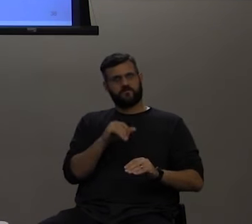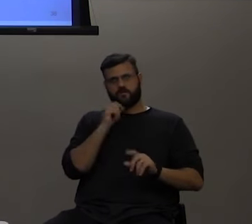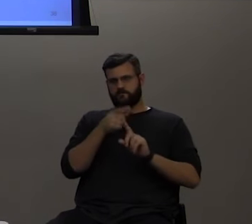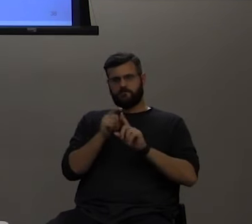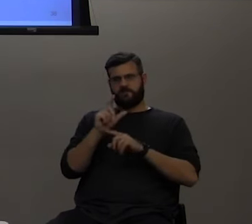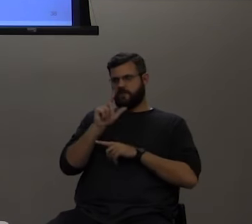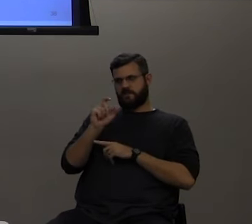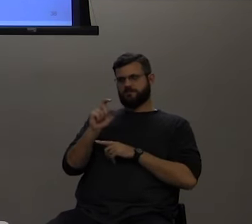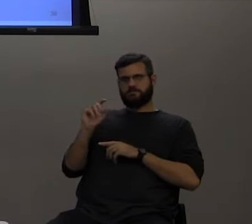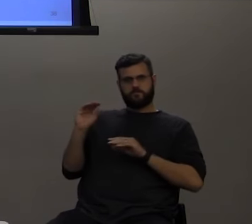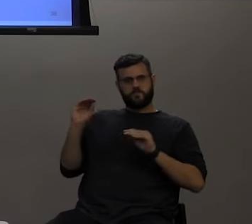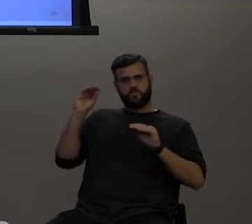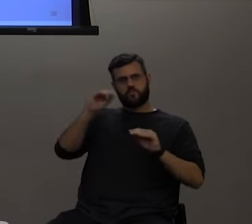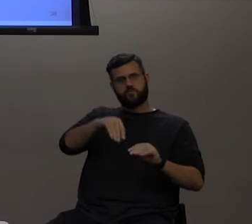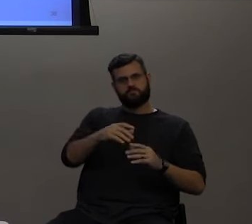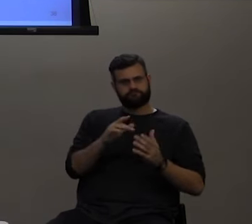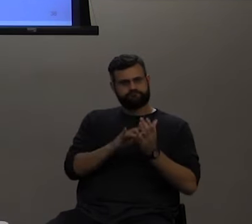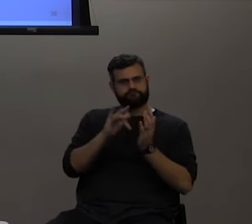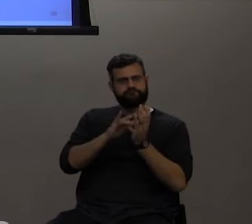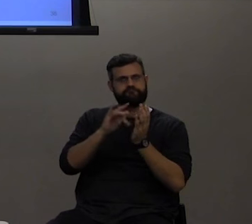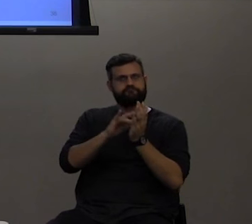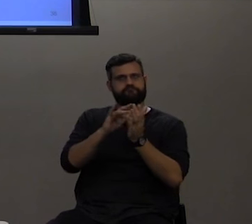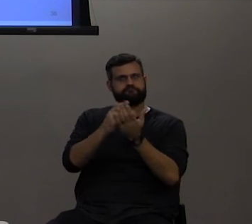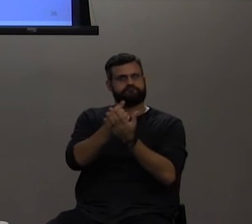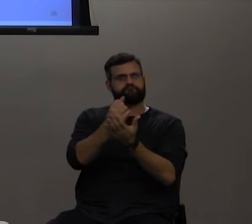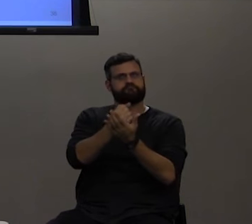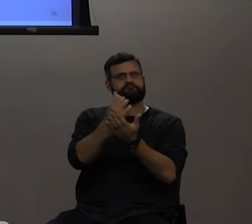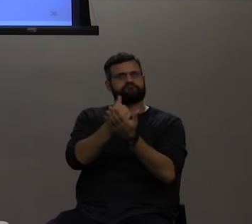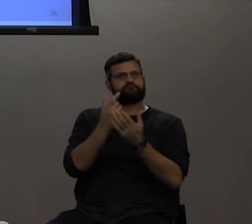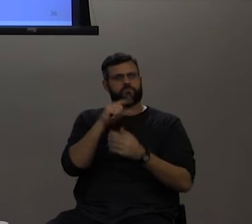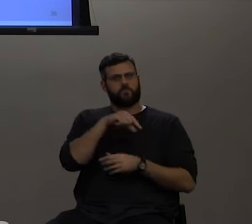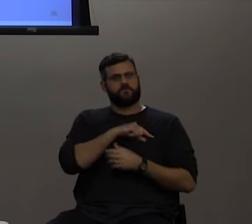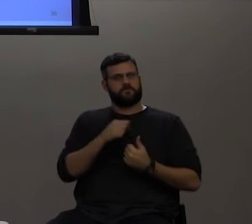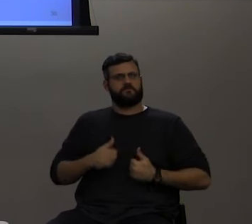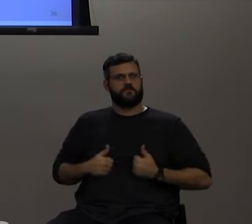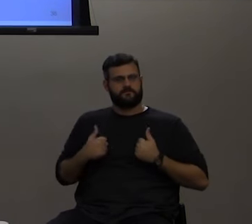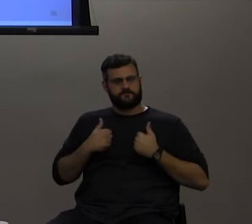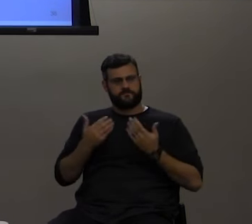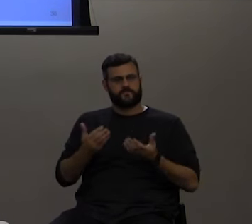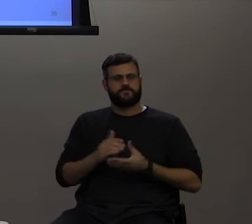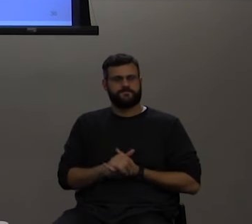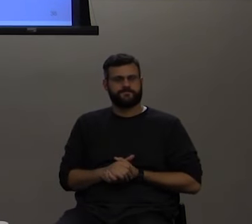of Lexington and take advantage of the quality of life.